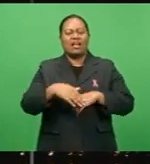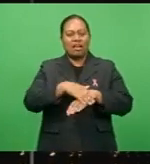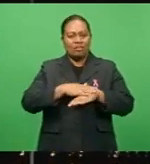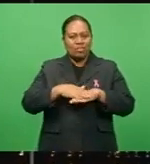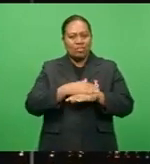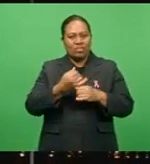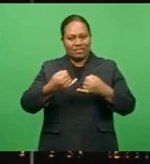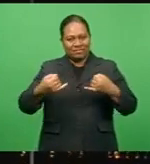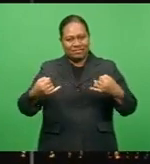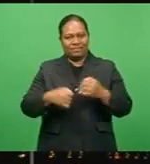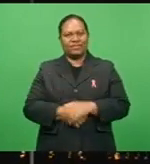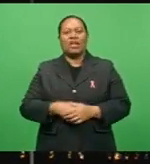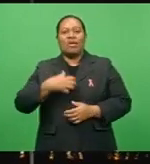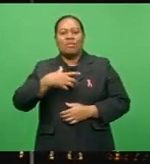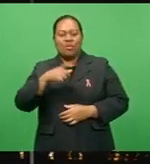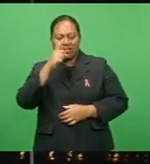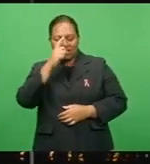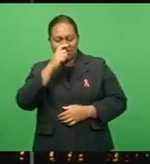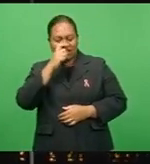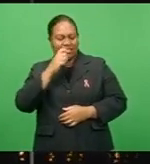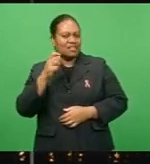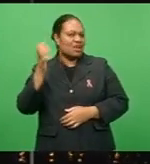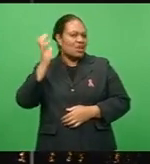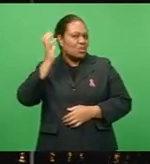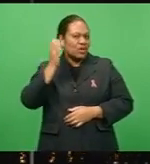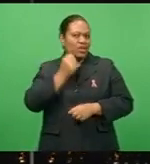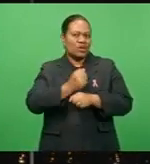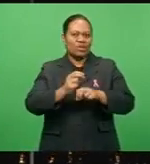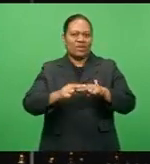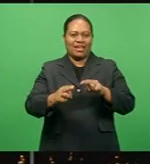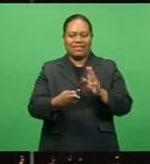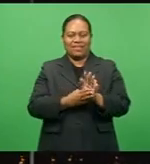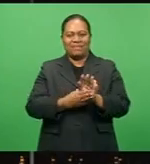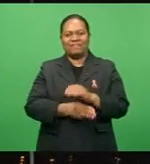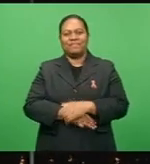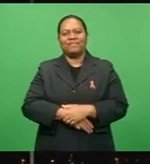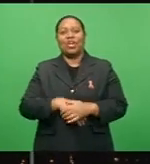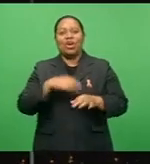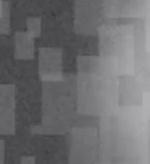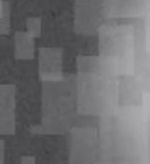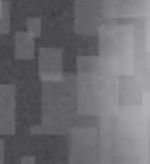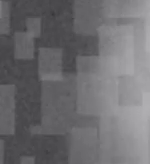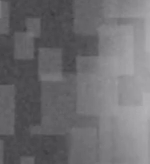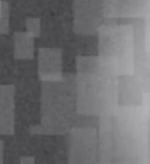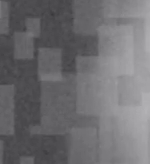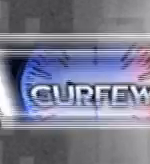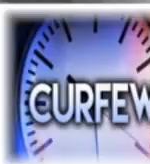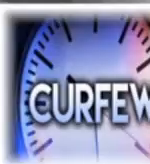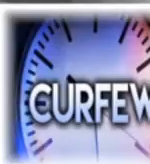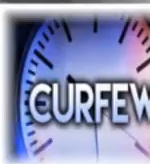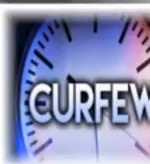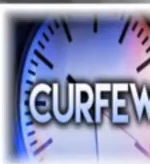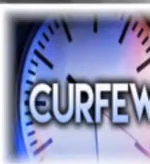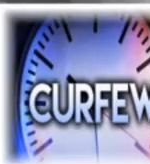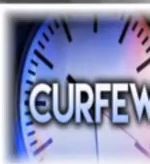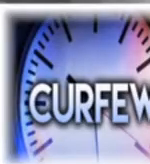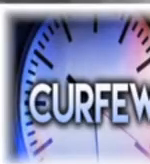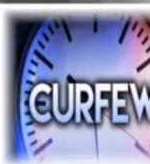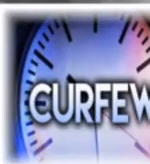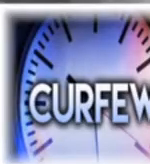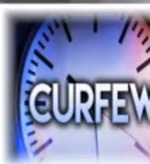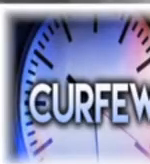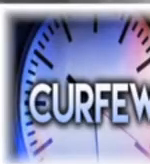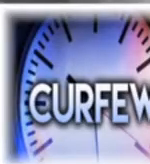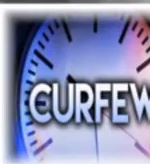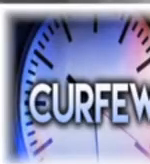2:36 tomorrow morning. Sunrise is at 5:30 tomorrow. Now for tomorrow, expect cloudy periods with some showers